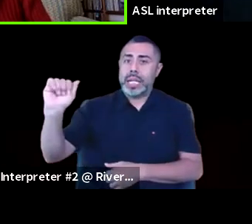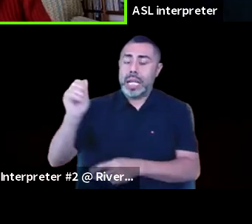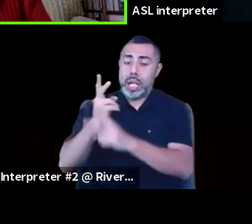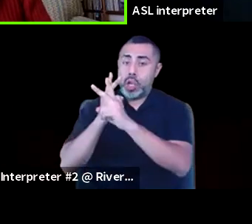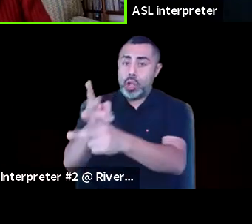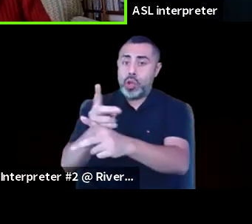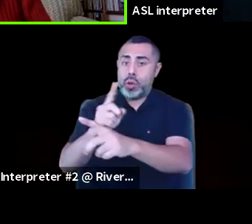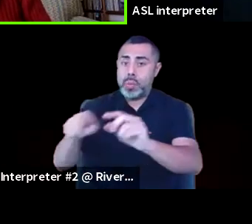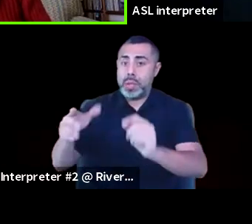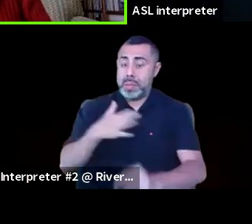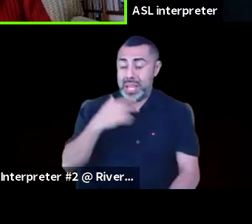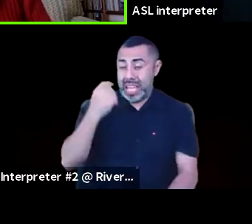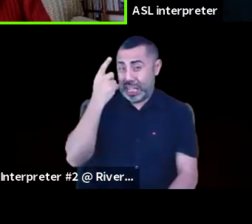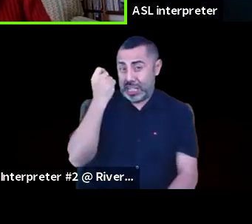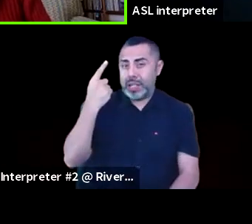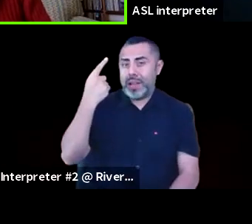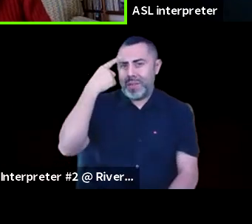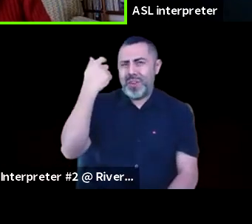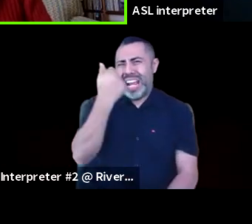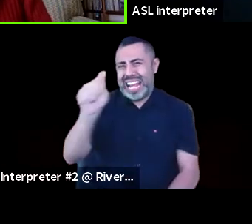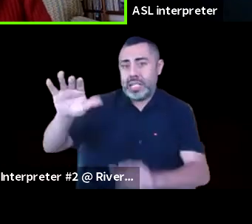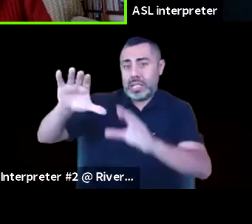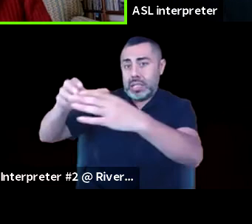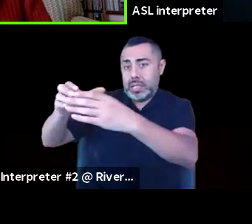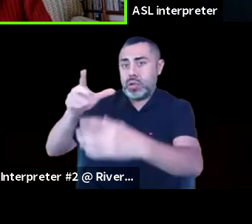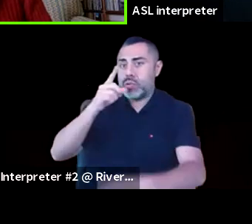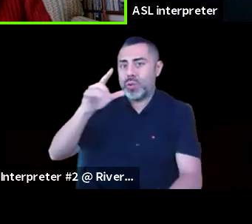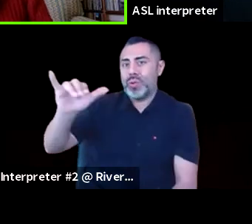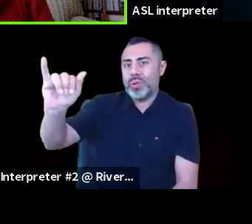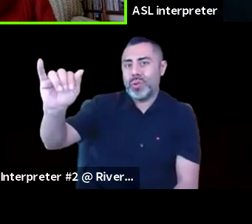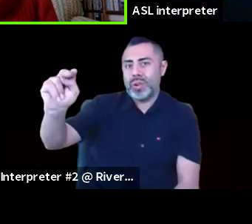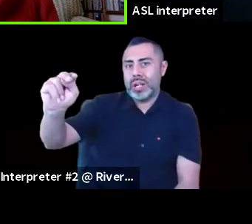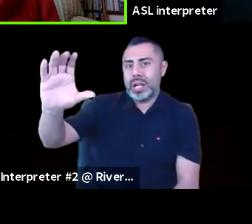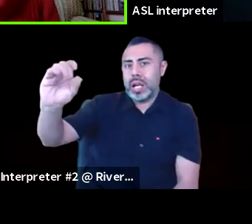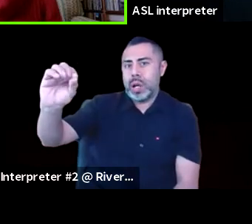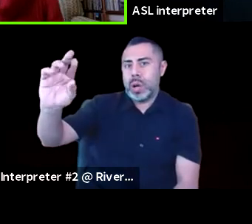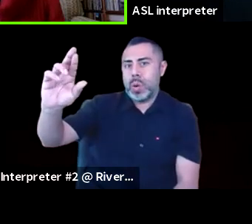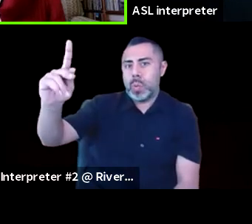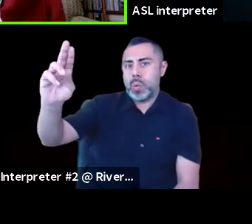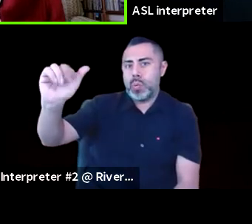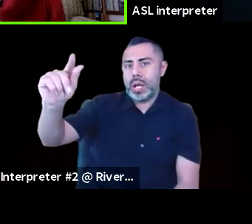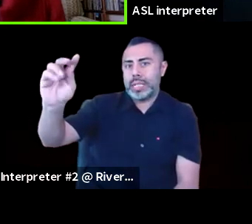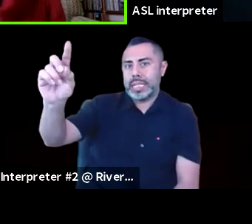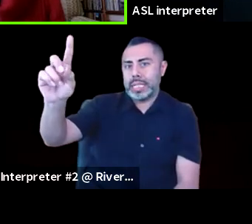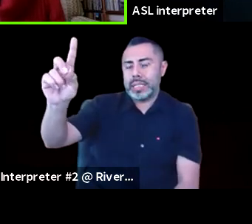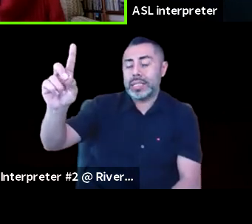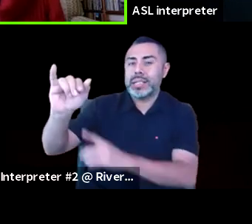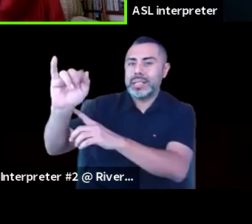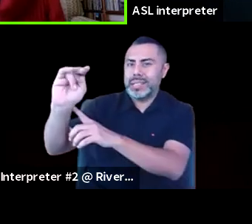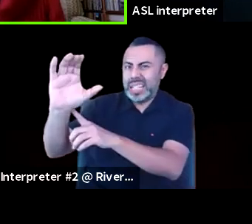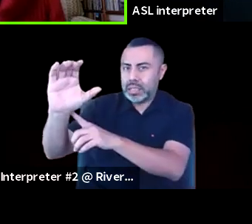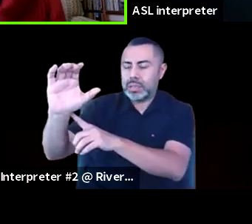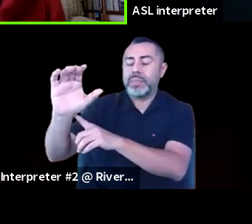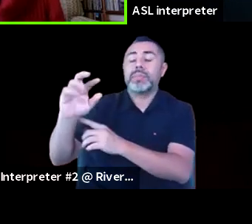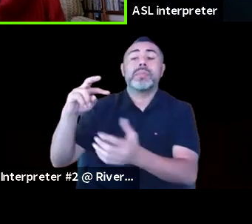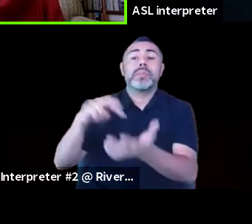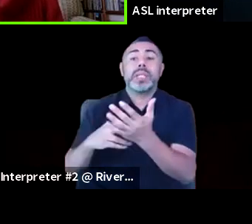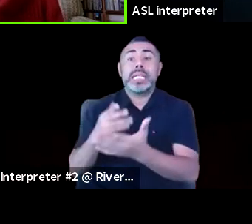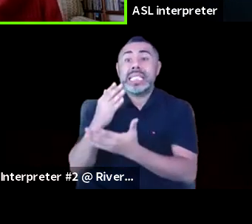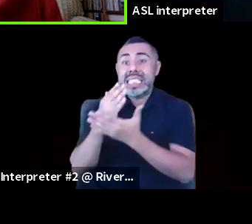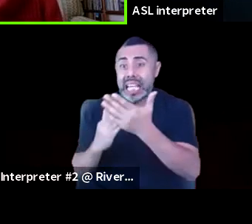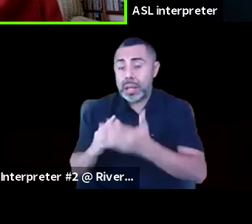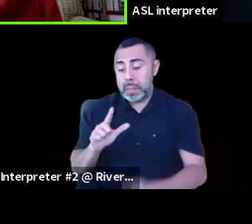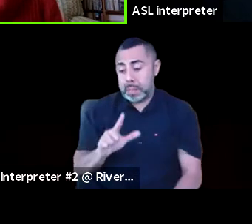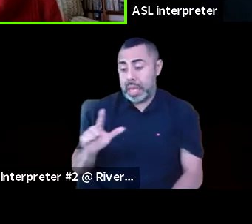for incorporated entities. So there are LLCs that file